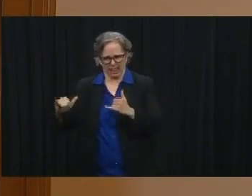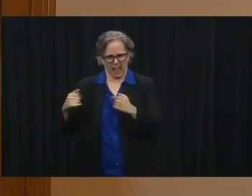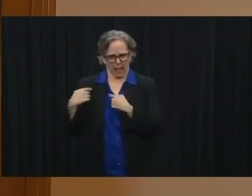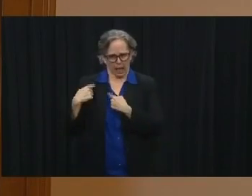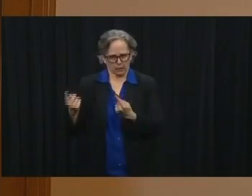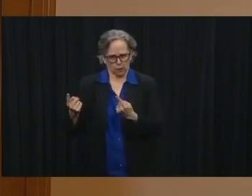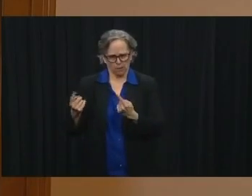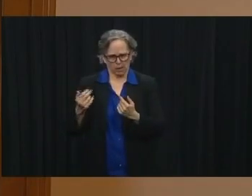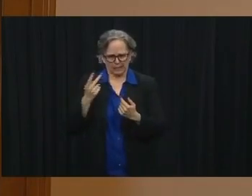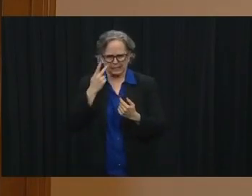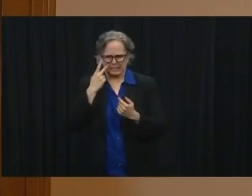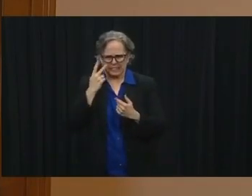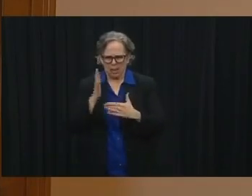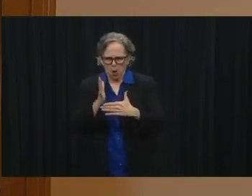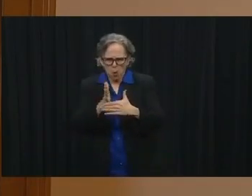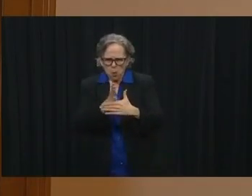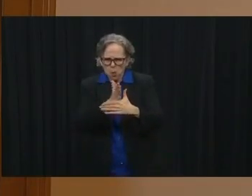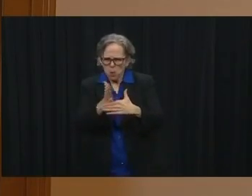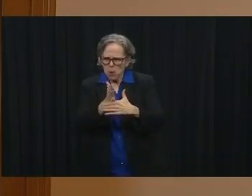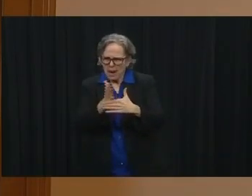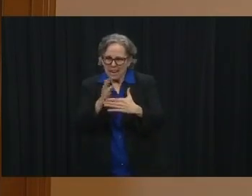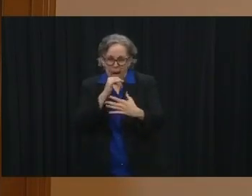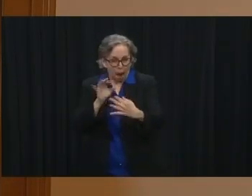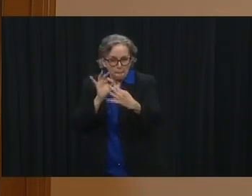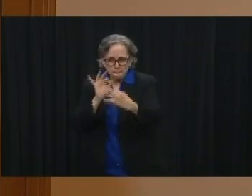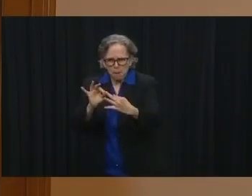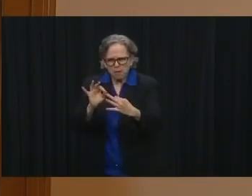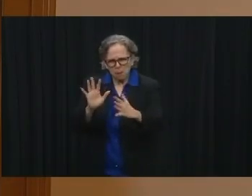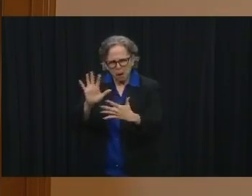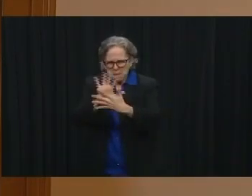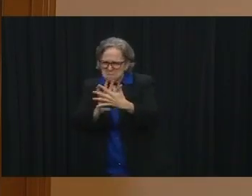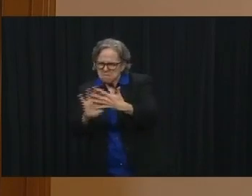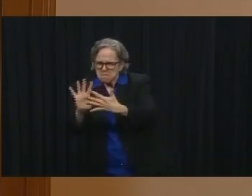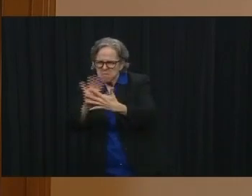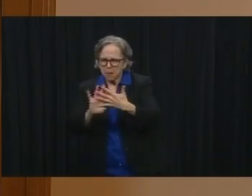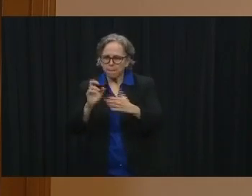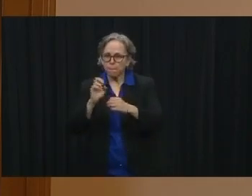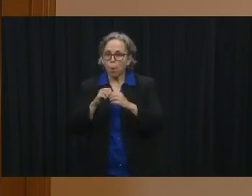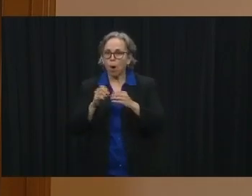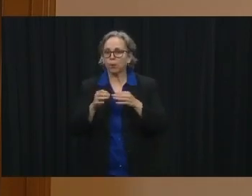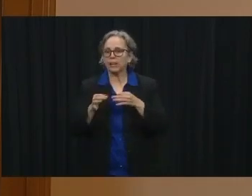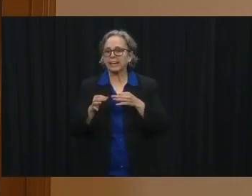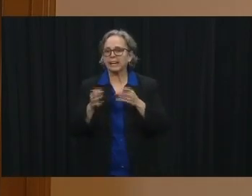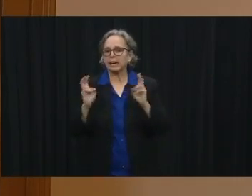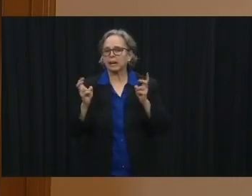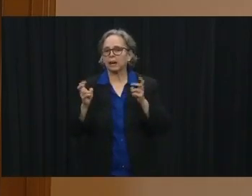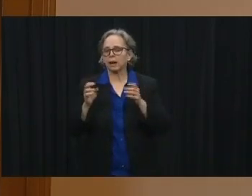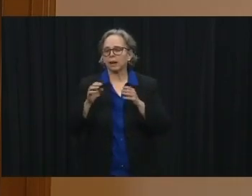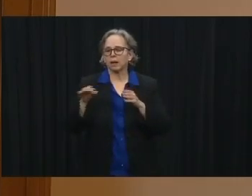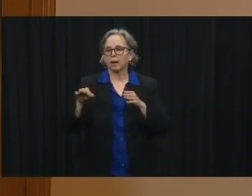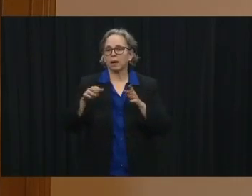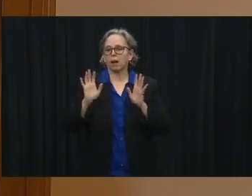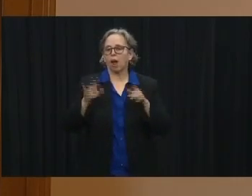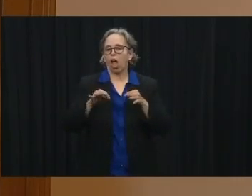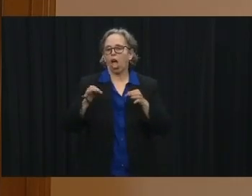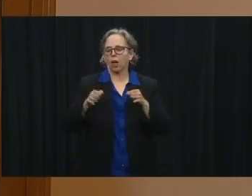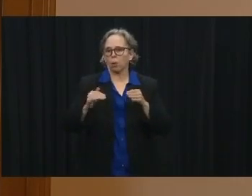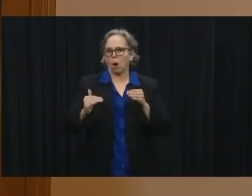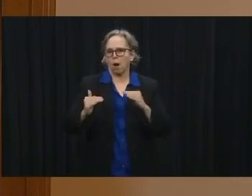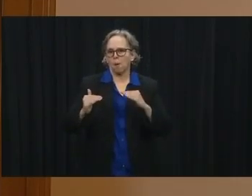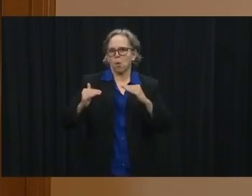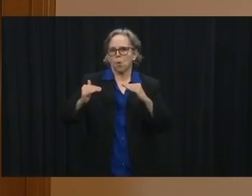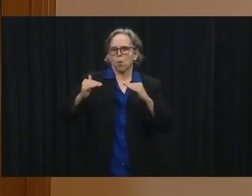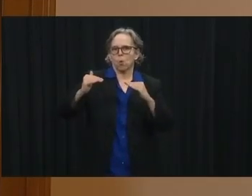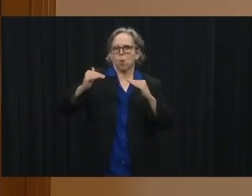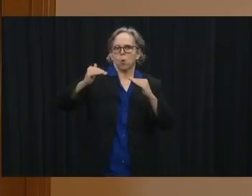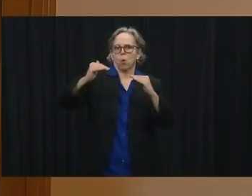the better we do, the more we push it out, the more we lower that curve. Remember that we have a hospital capacity